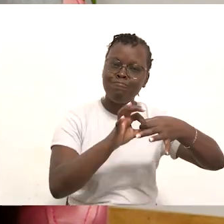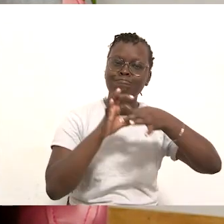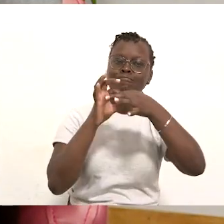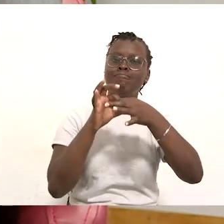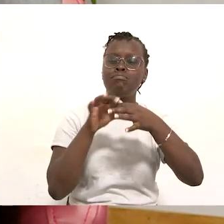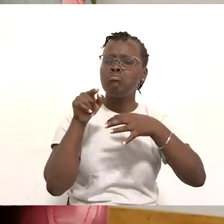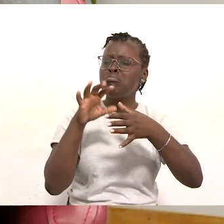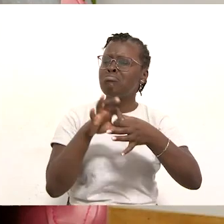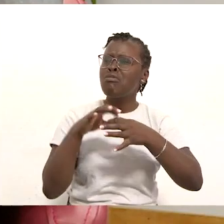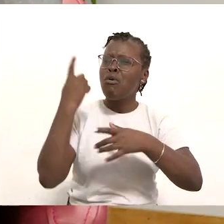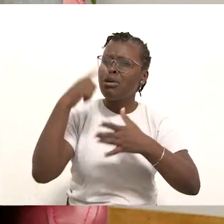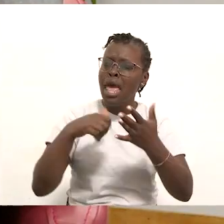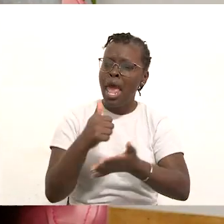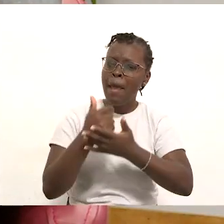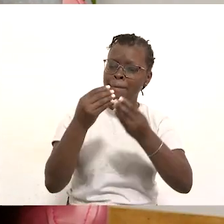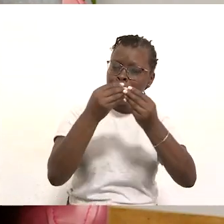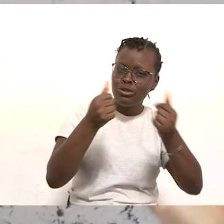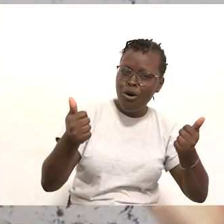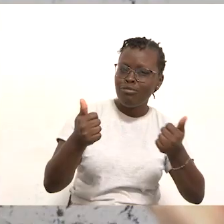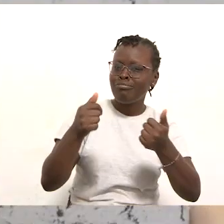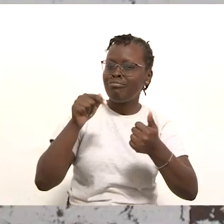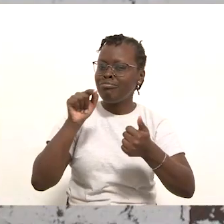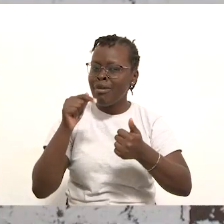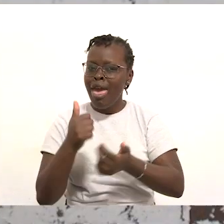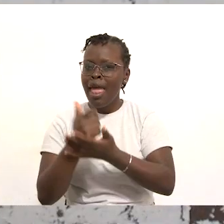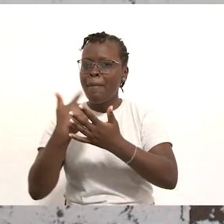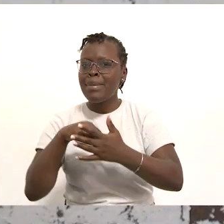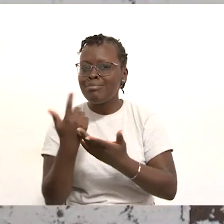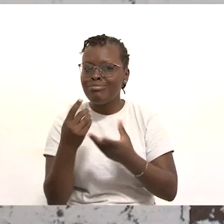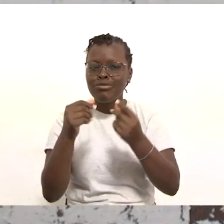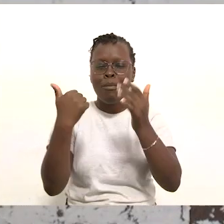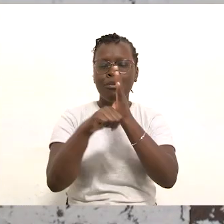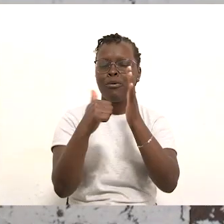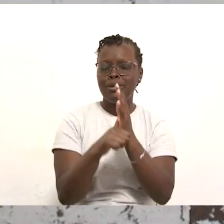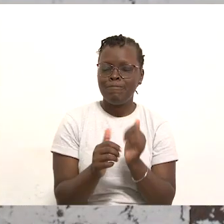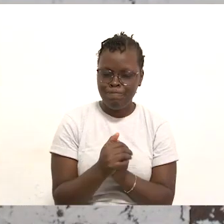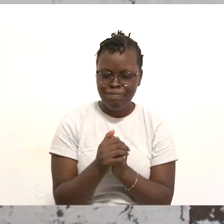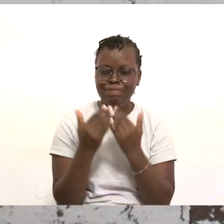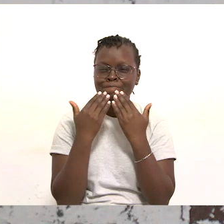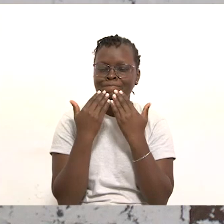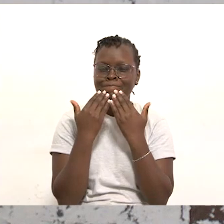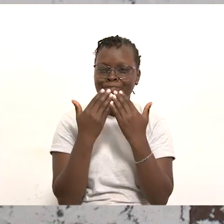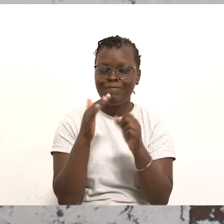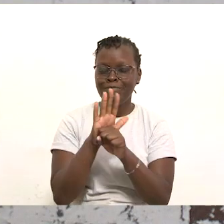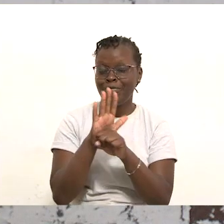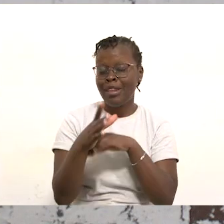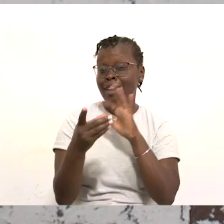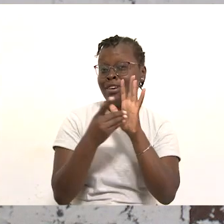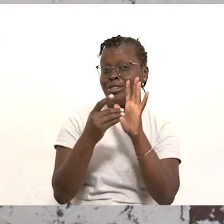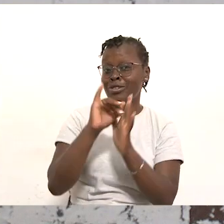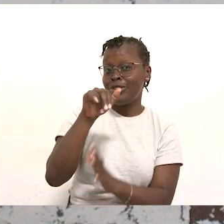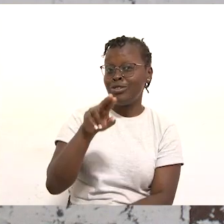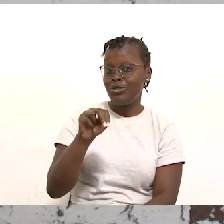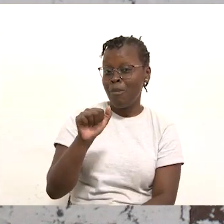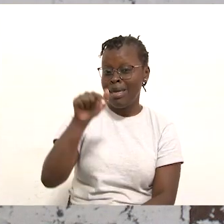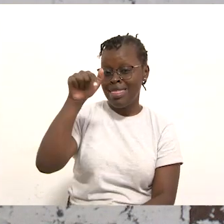with solutions that are able to better the EdTech space. Thank you for that. And Dr. Juma, I mentioned at the start that